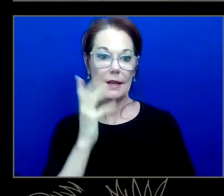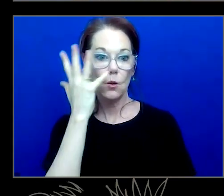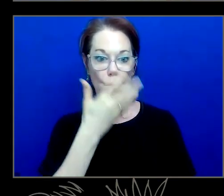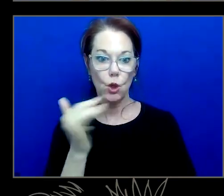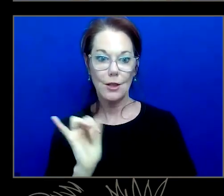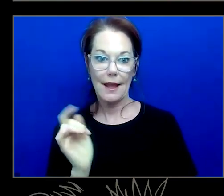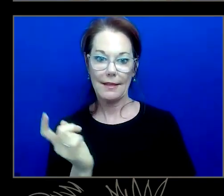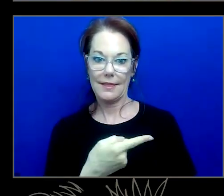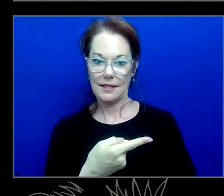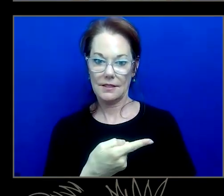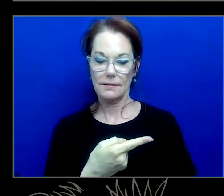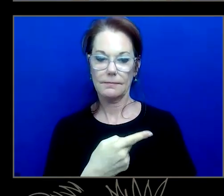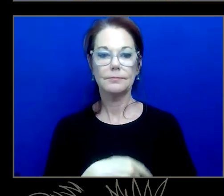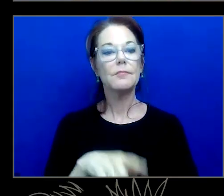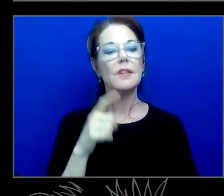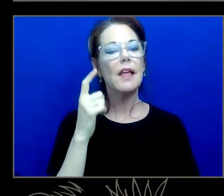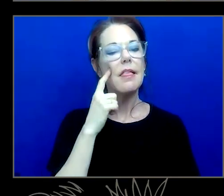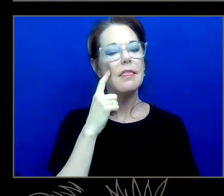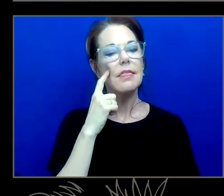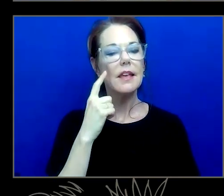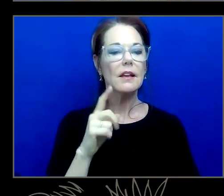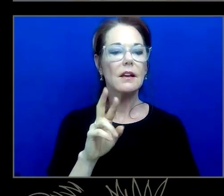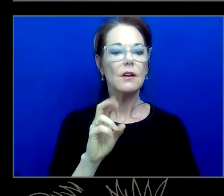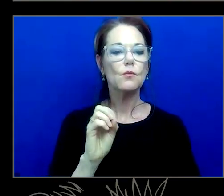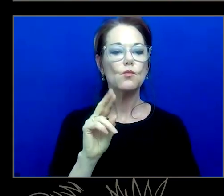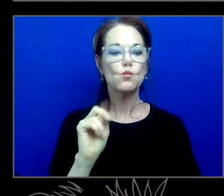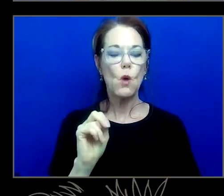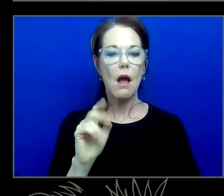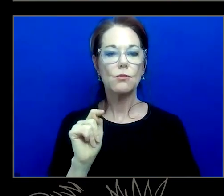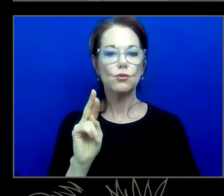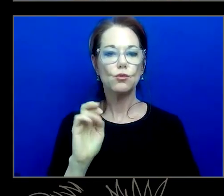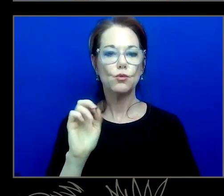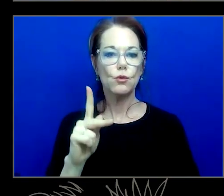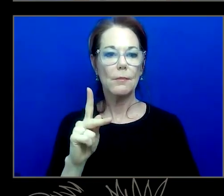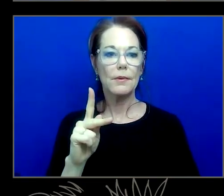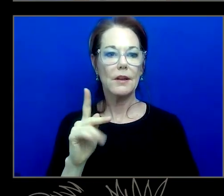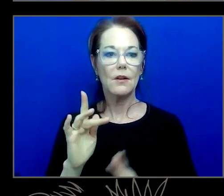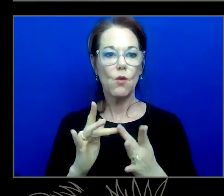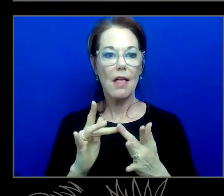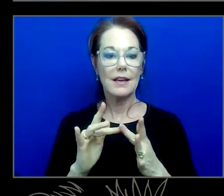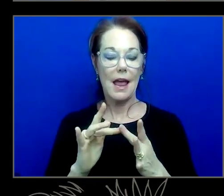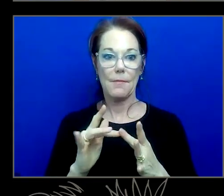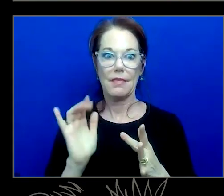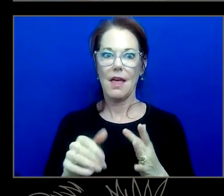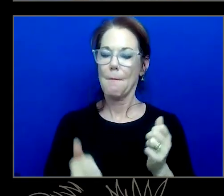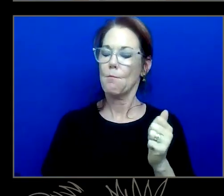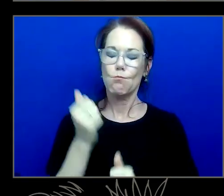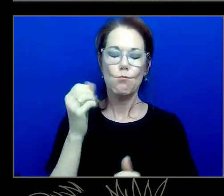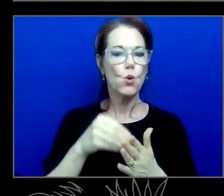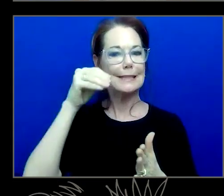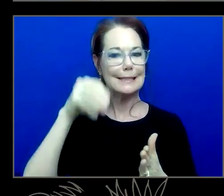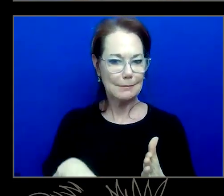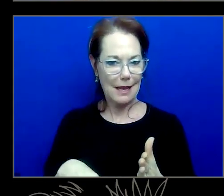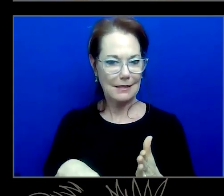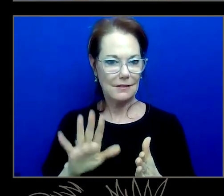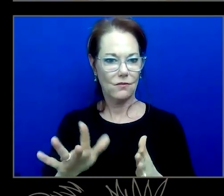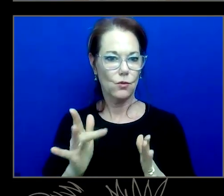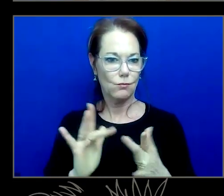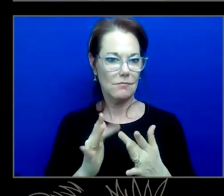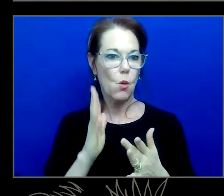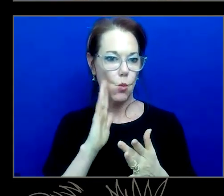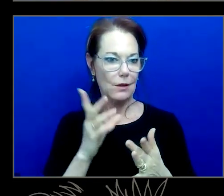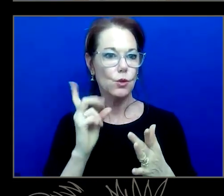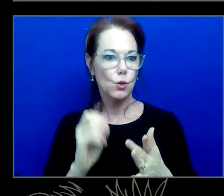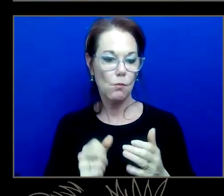I want you to think about round trips across the network as the single most expensive thing that your web application can do, because most of the time, it will